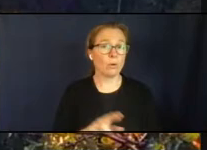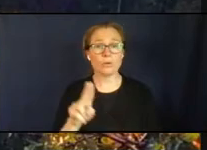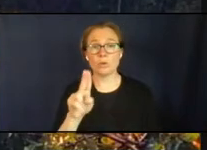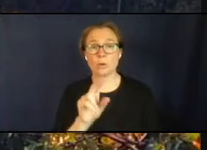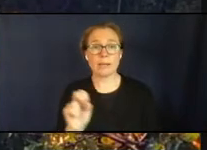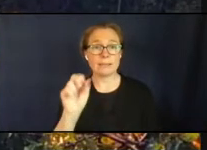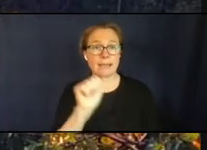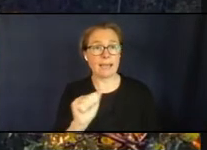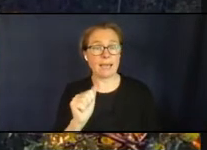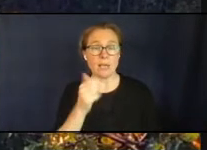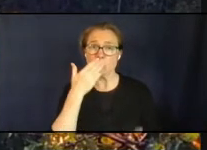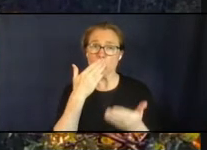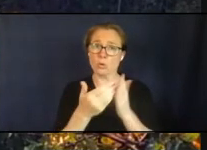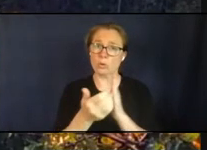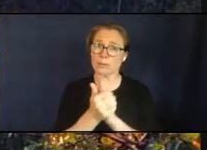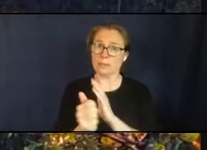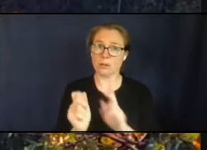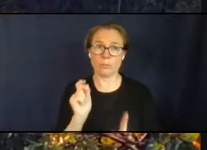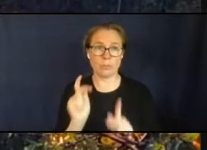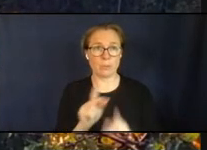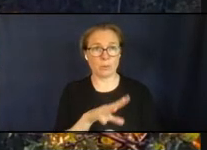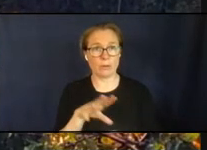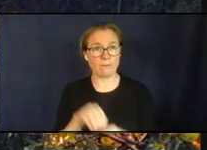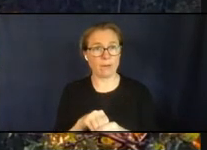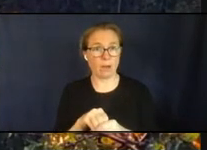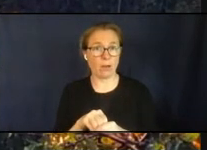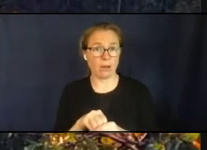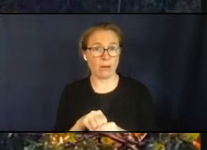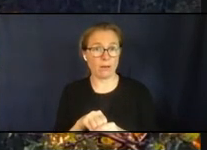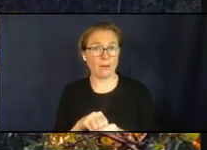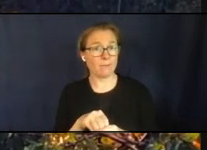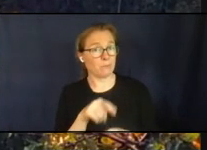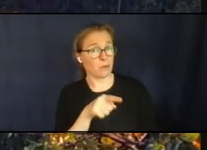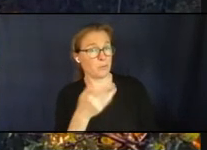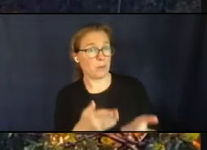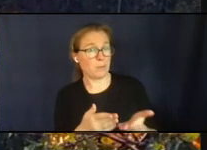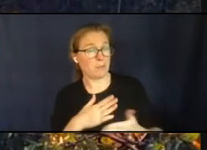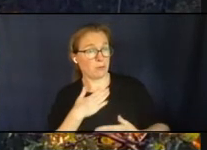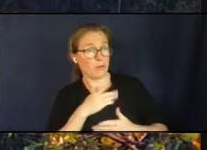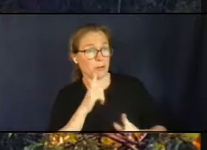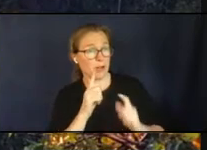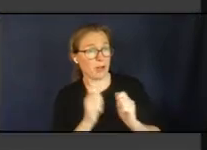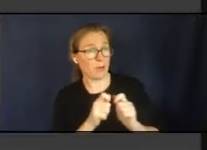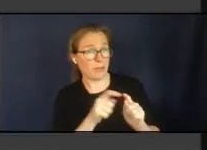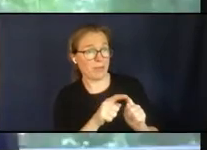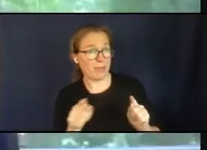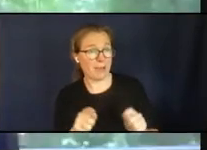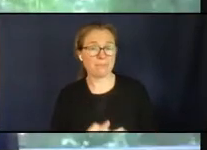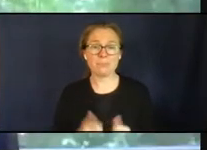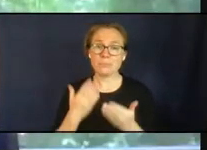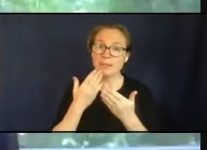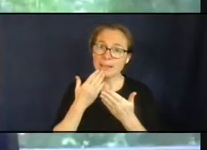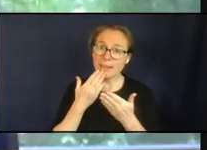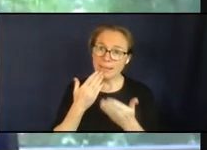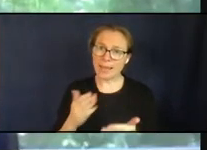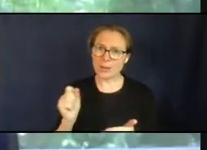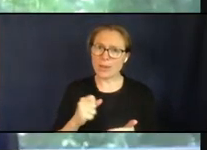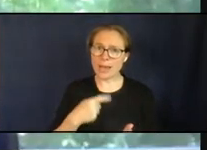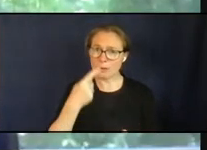people, possibly that you might enjoy talking with. Thank you. I'd appreciate an introduction.